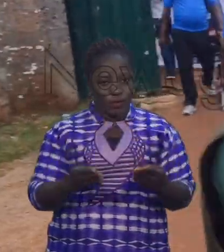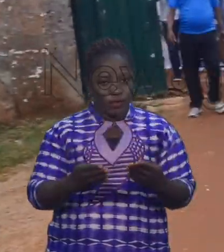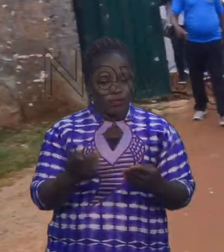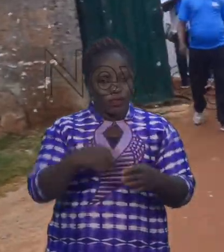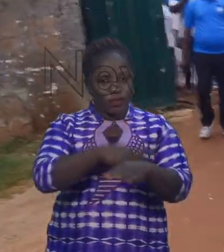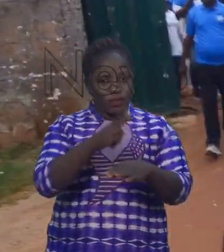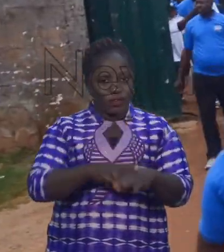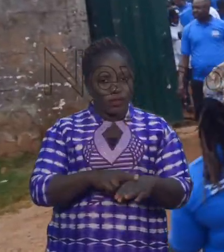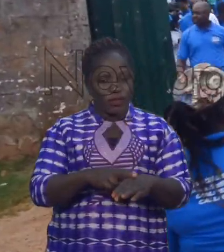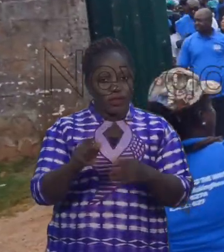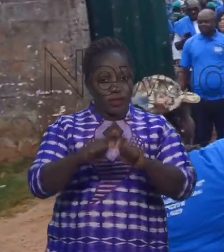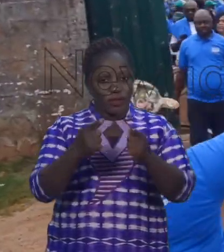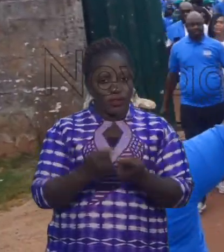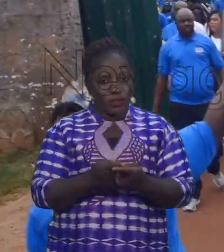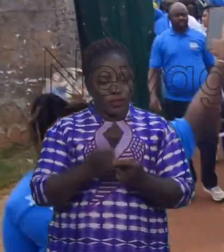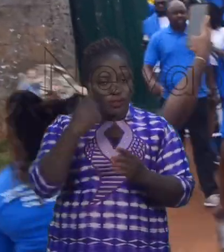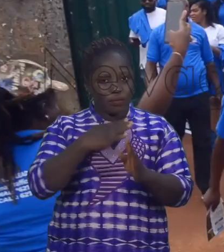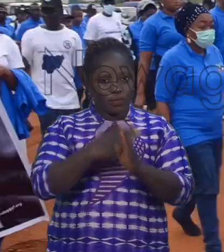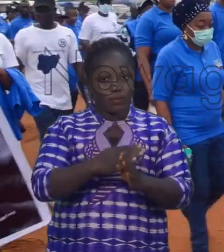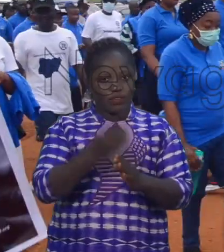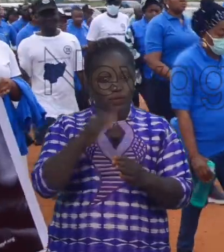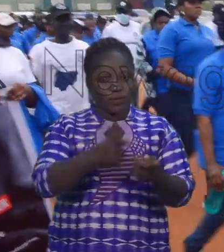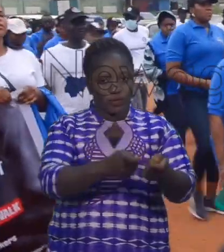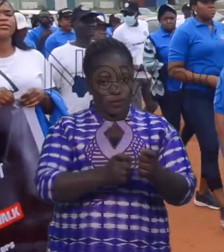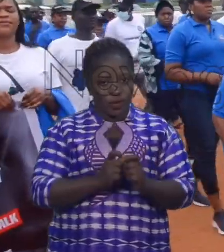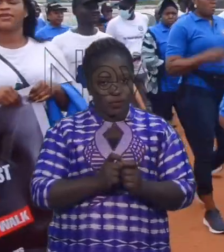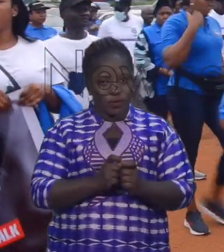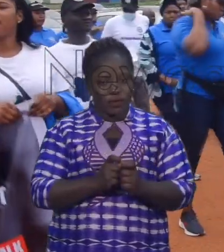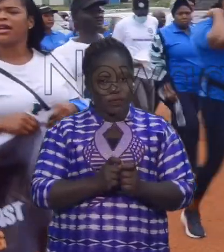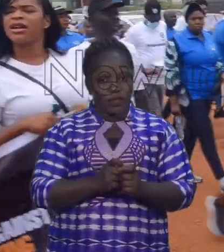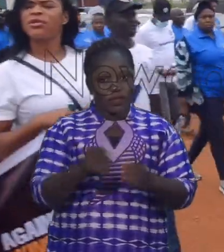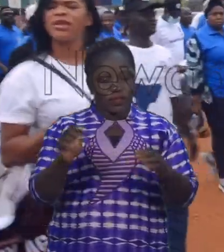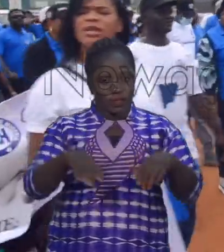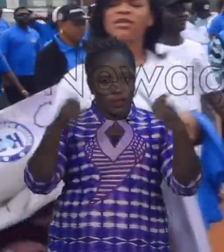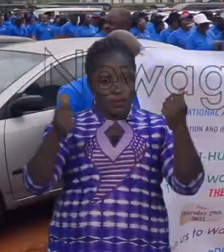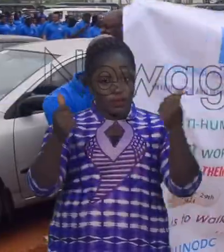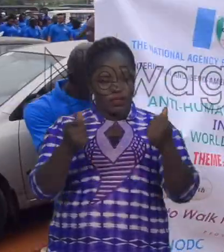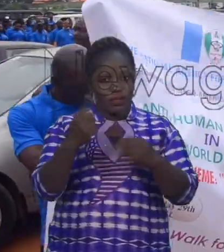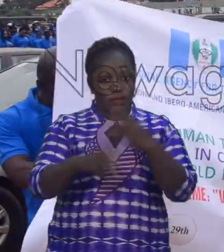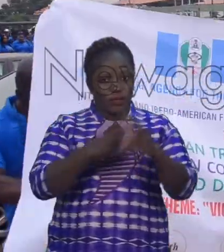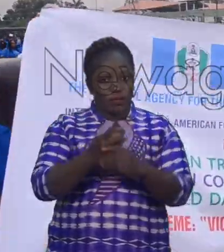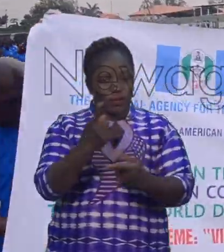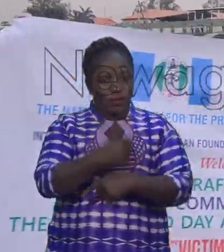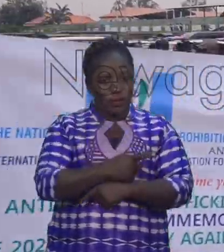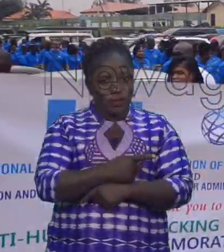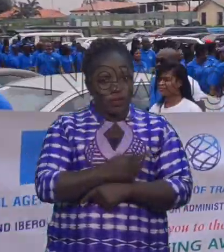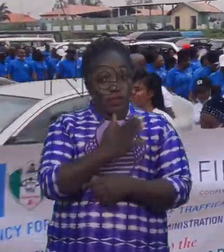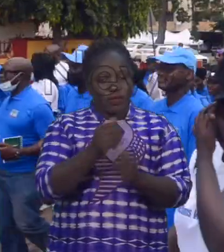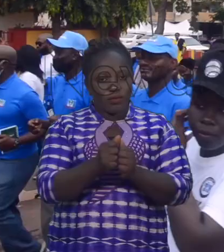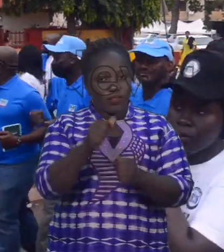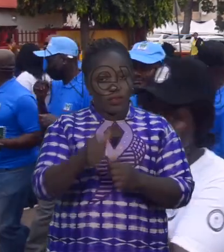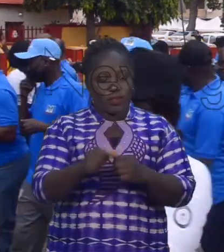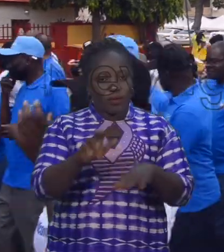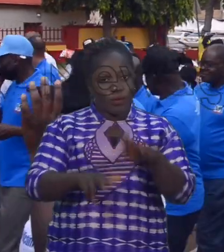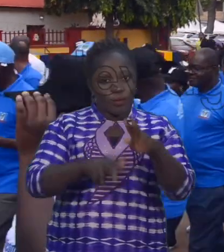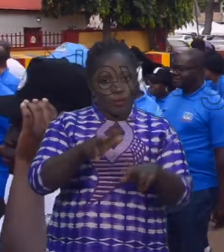For the National Agency for the Prohibition of Trafficking in Persons, it celebrated the World Day Against Human Trafficking with a sensitization walk and